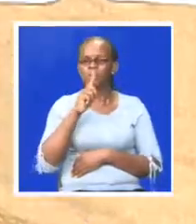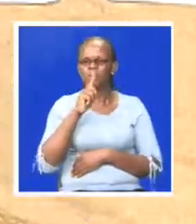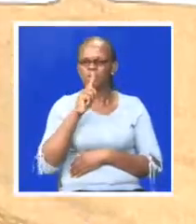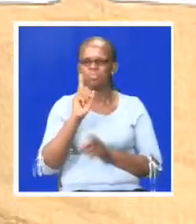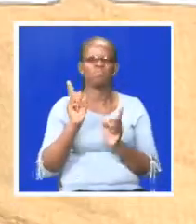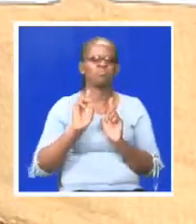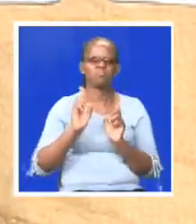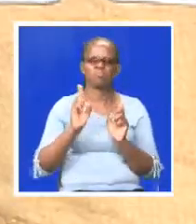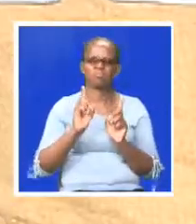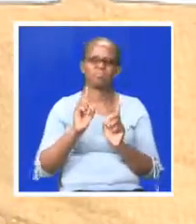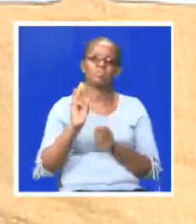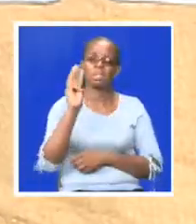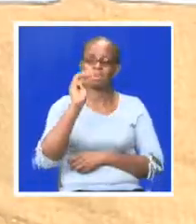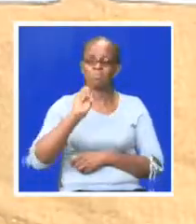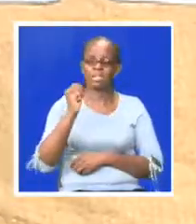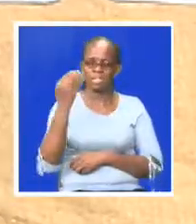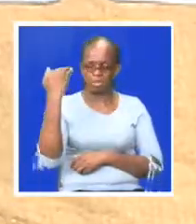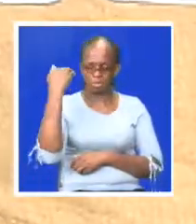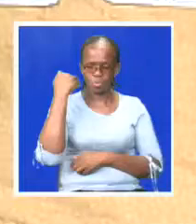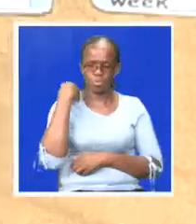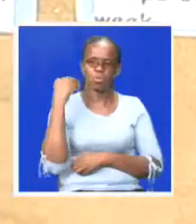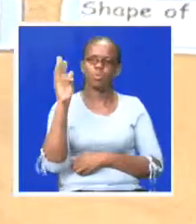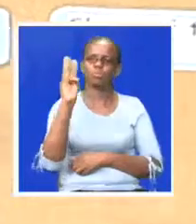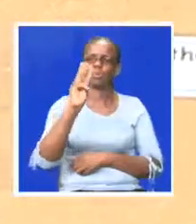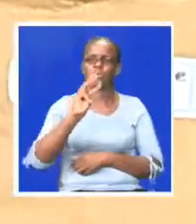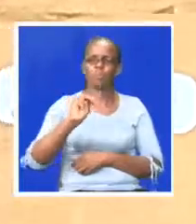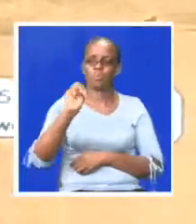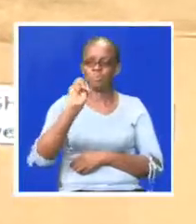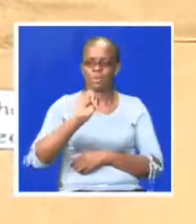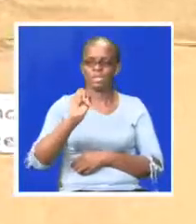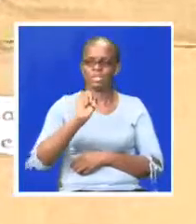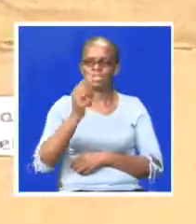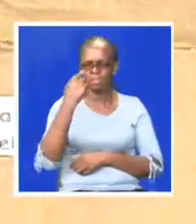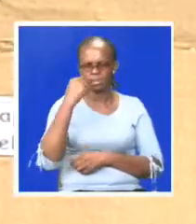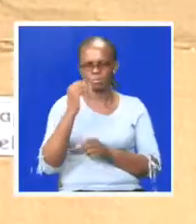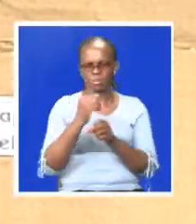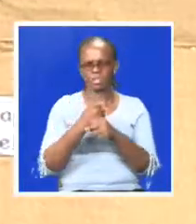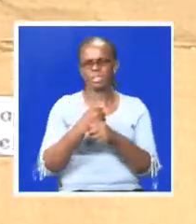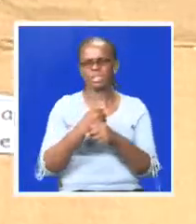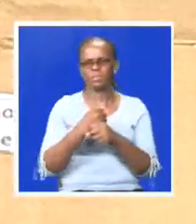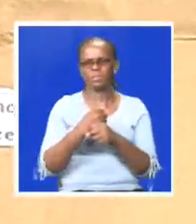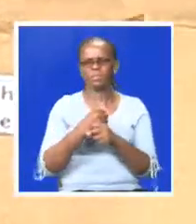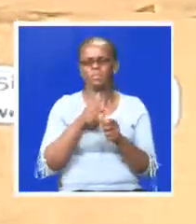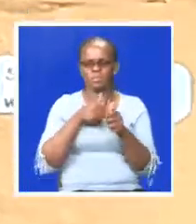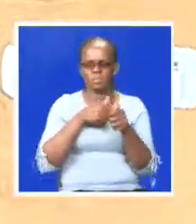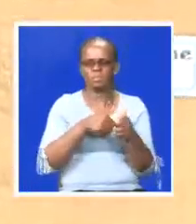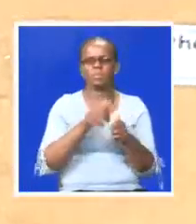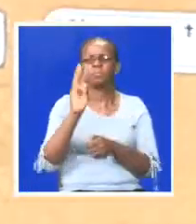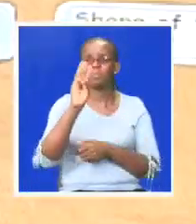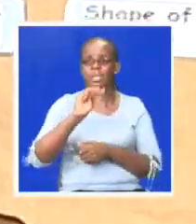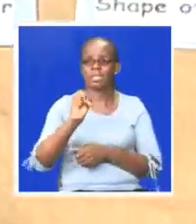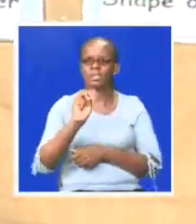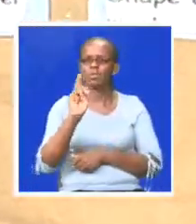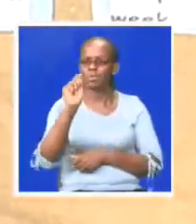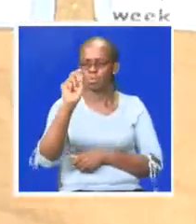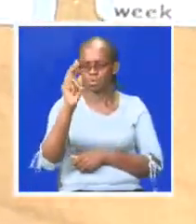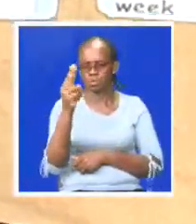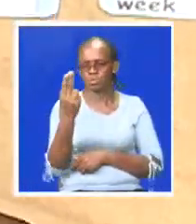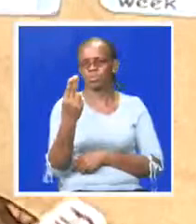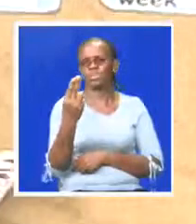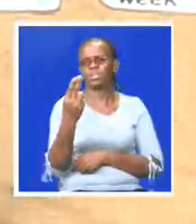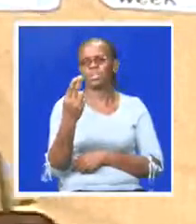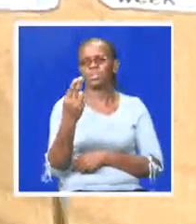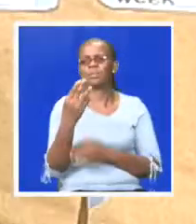was Monday yesterday. So the day after Monday, it is Tuesday, which makes it Tuesday